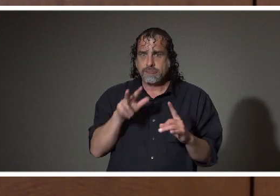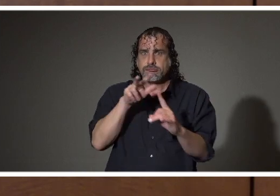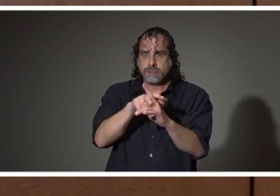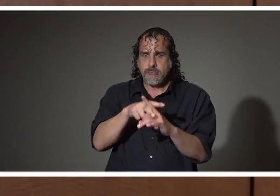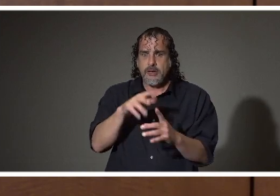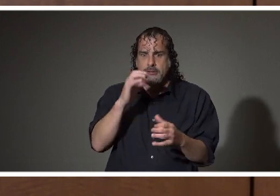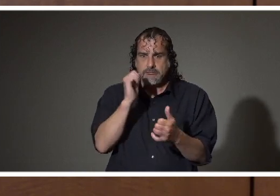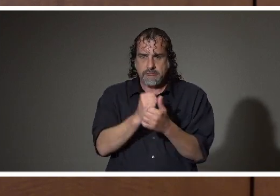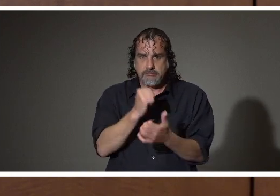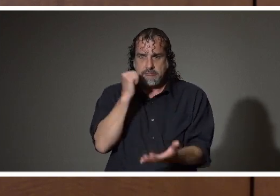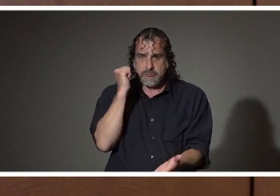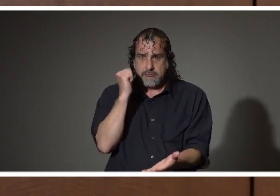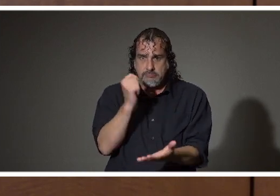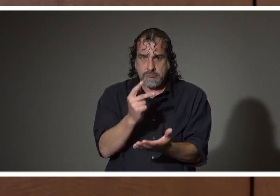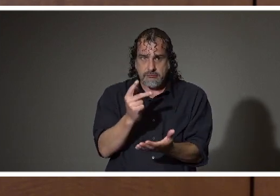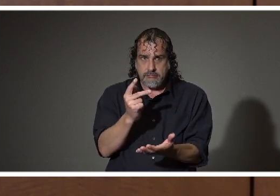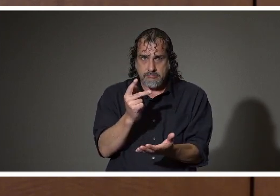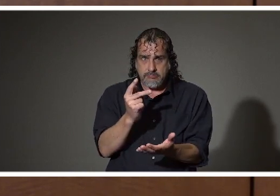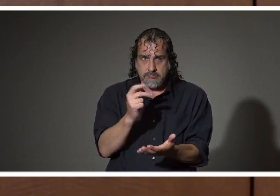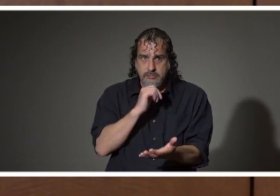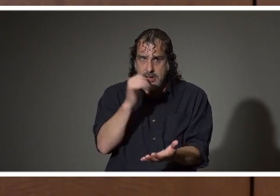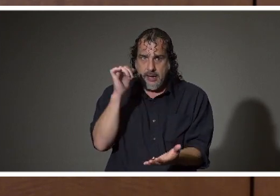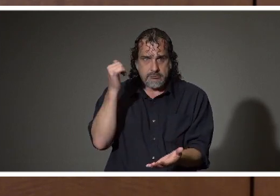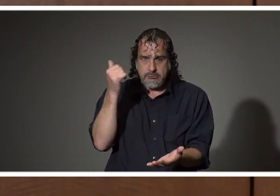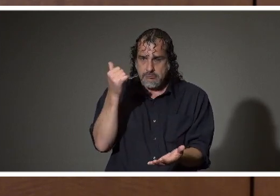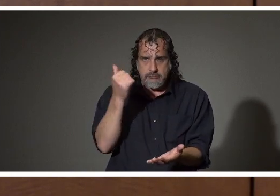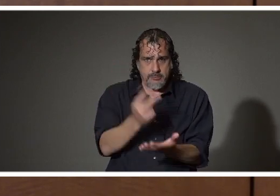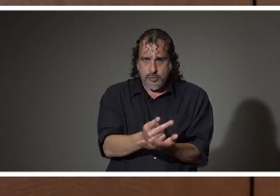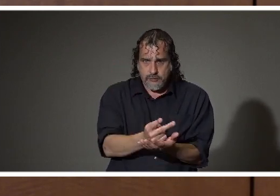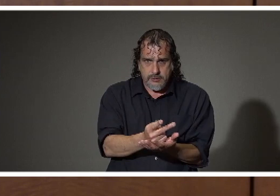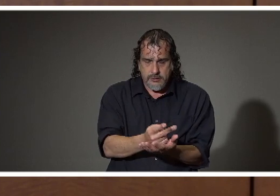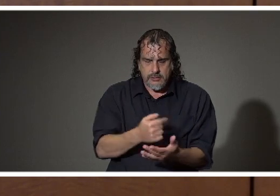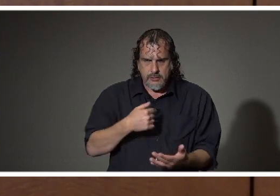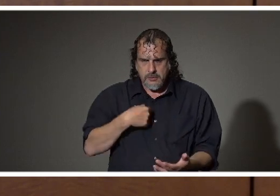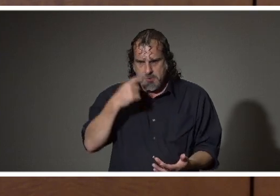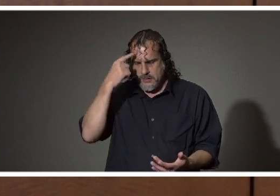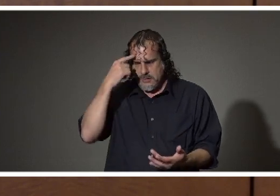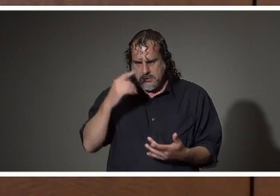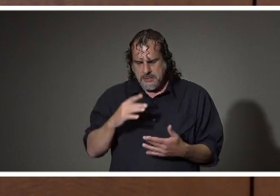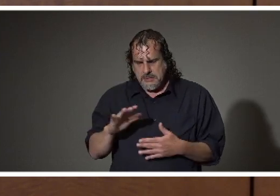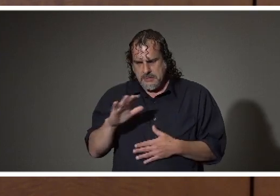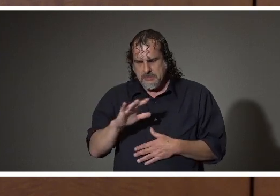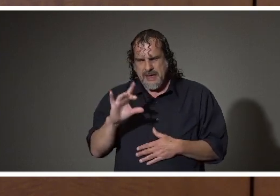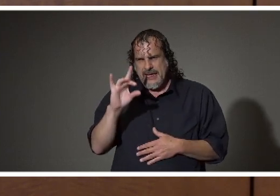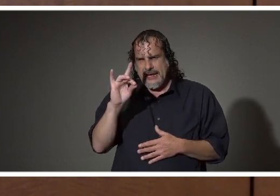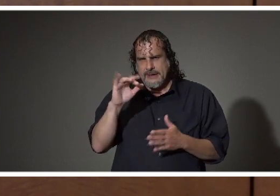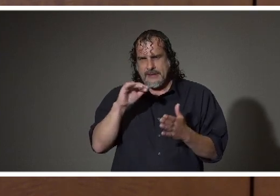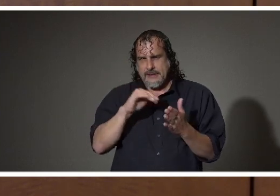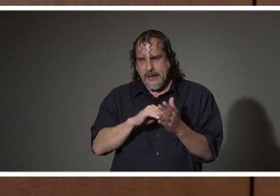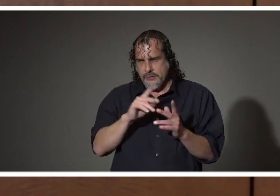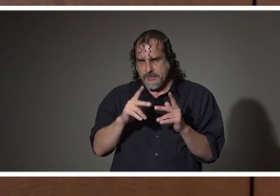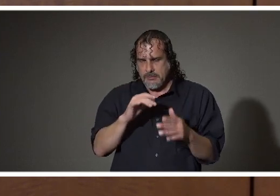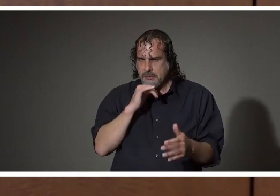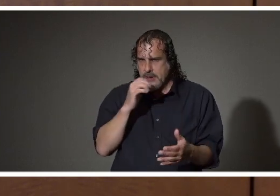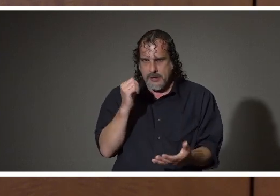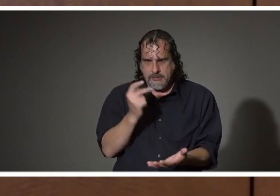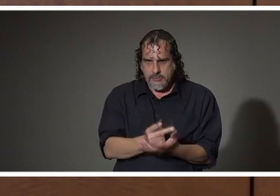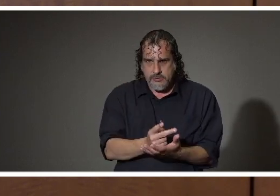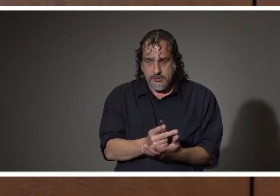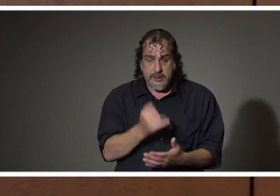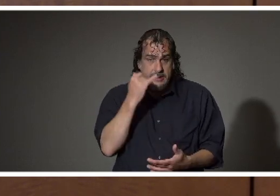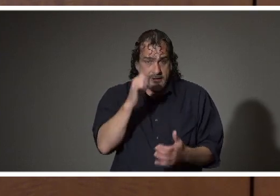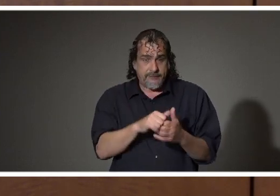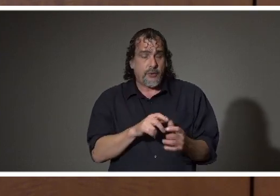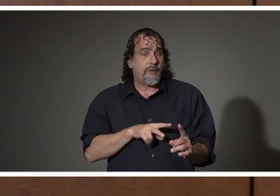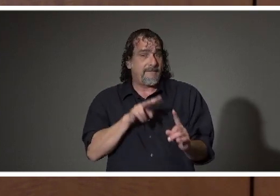received notification that they're not eligible. And I think we've estimated that number to be about 8,000. And remember, if you have filed and you